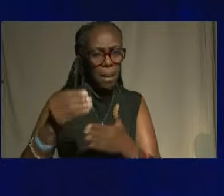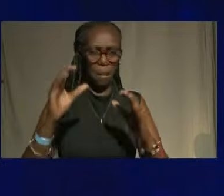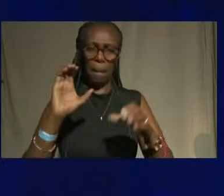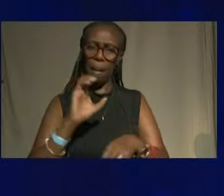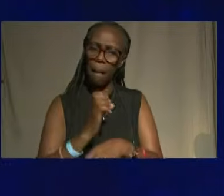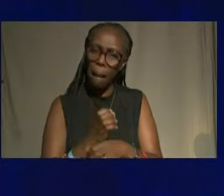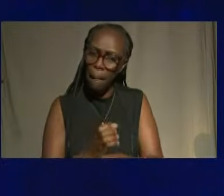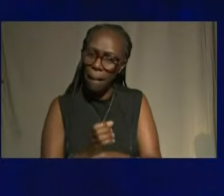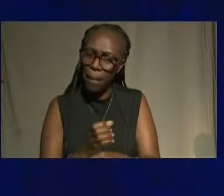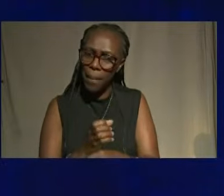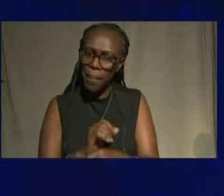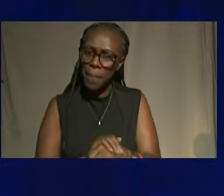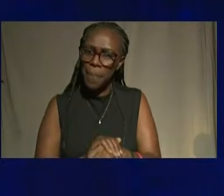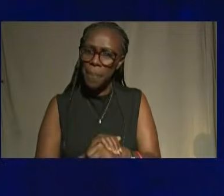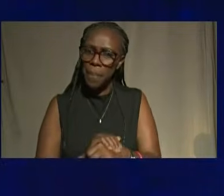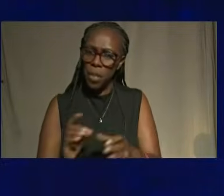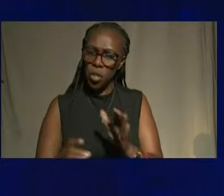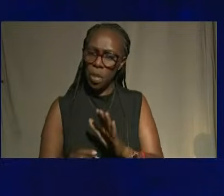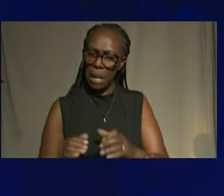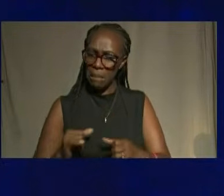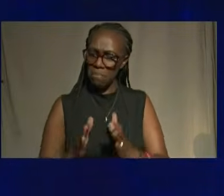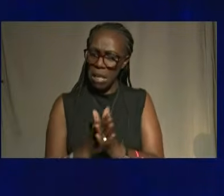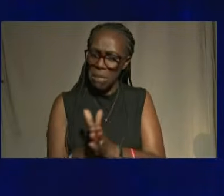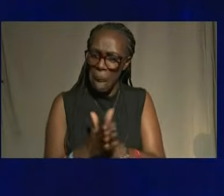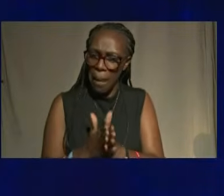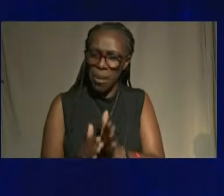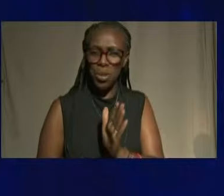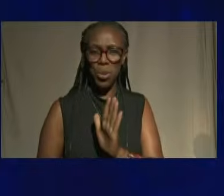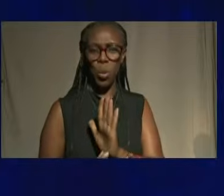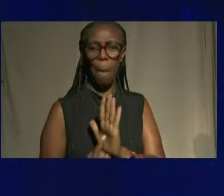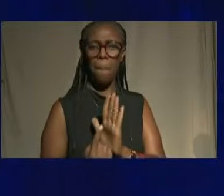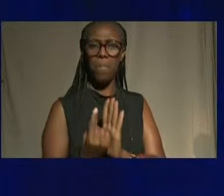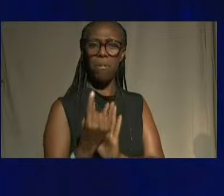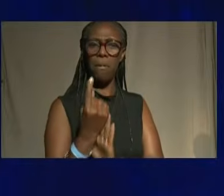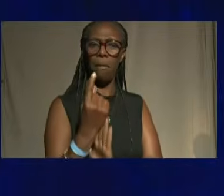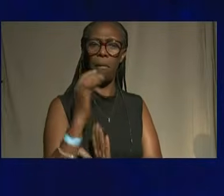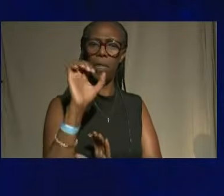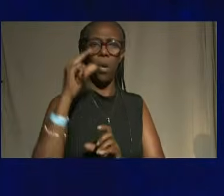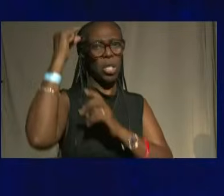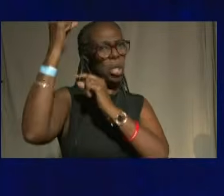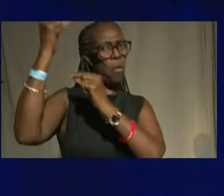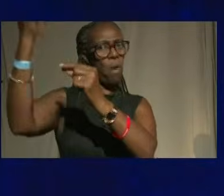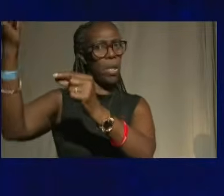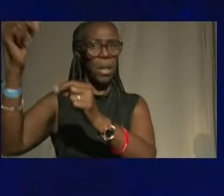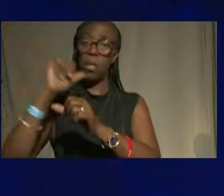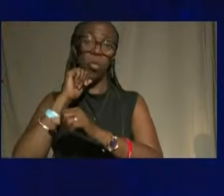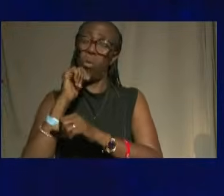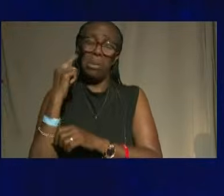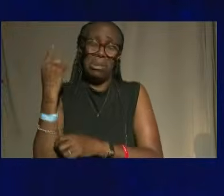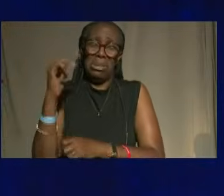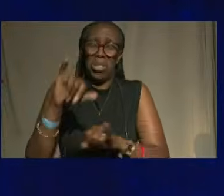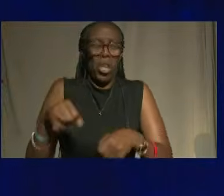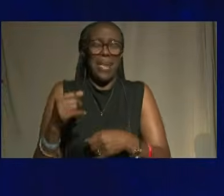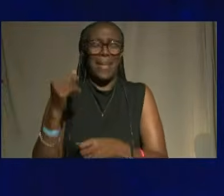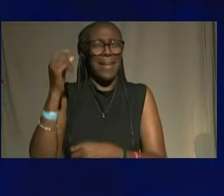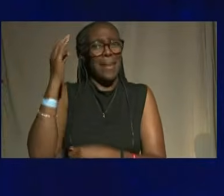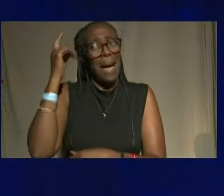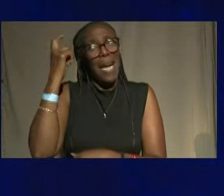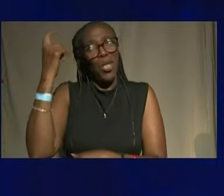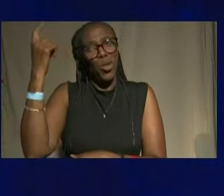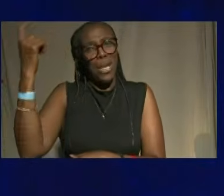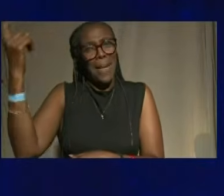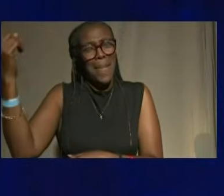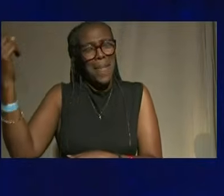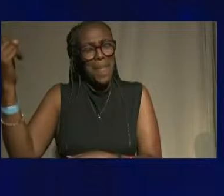to improve, to lift your whole generation is not merely a dream. So yes, what we have proposed